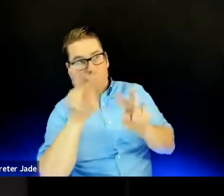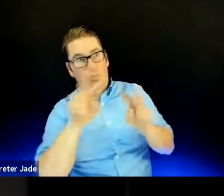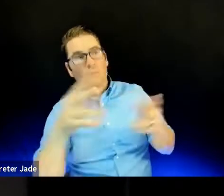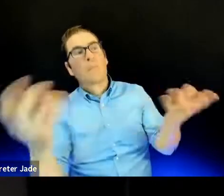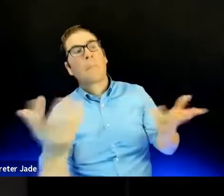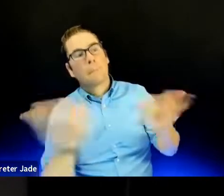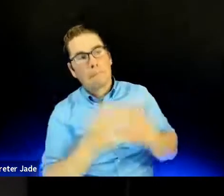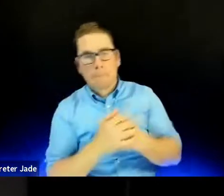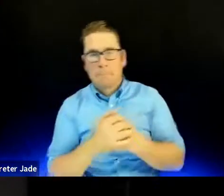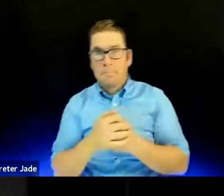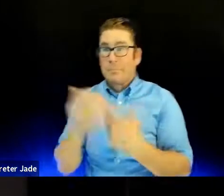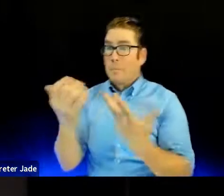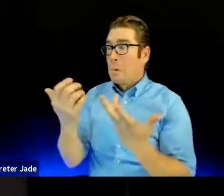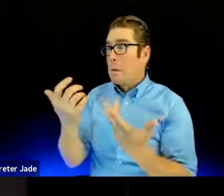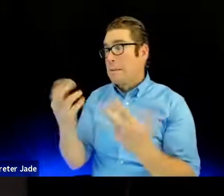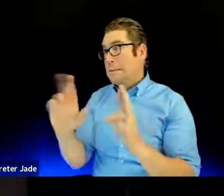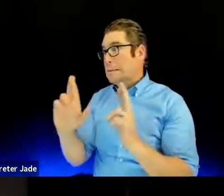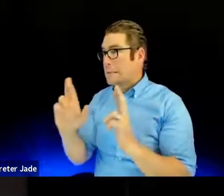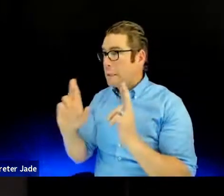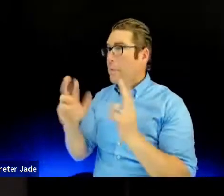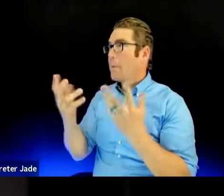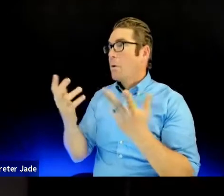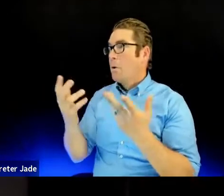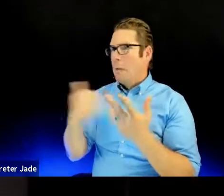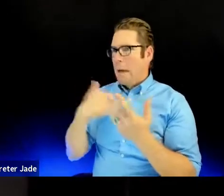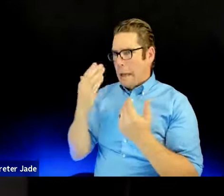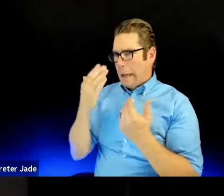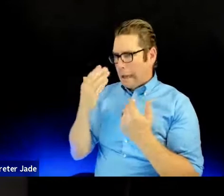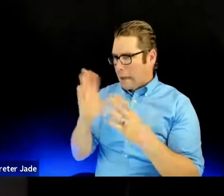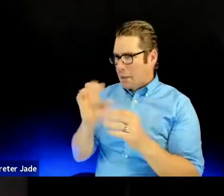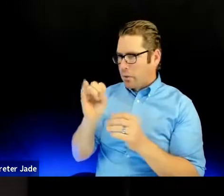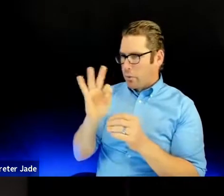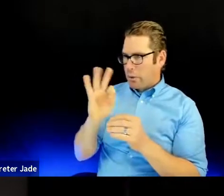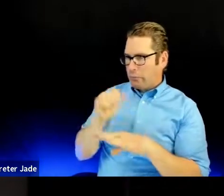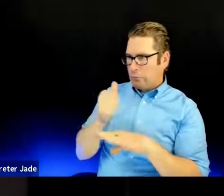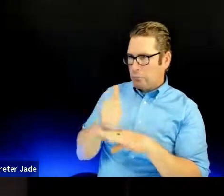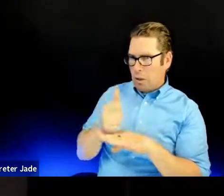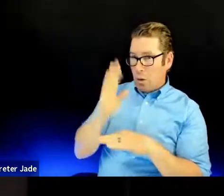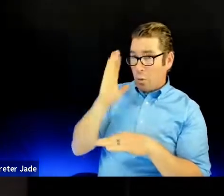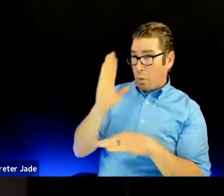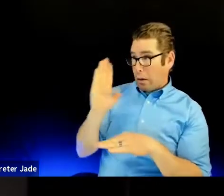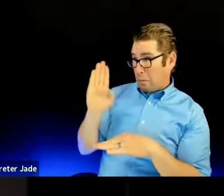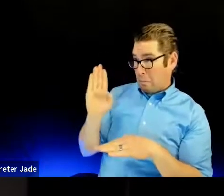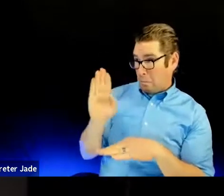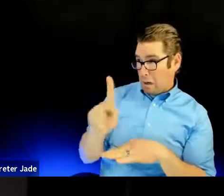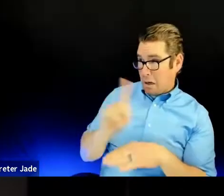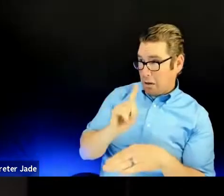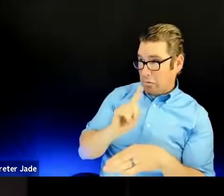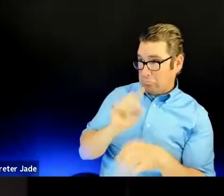I hope. We're not sure yet. I'm not sure if it's been set in stone that we're not going to go back. There is no decision as of right yeah. So